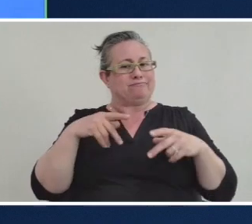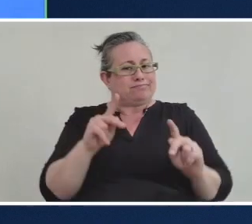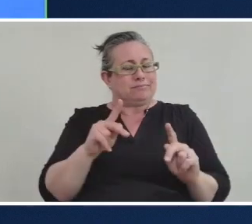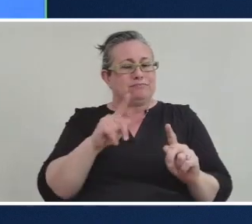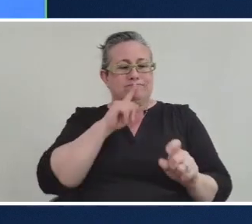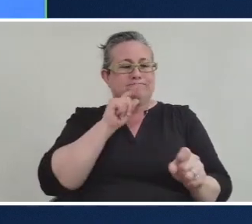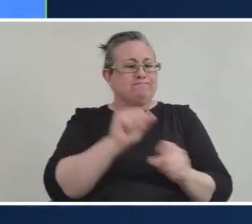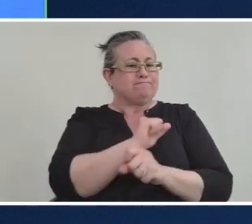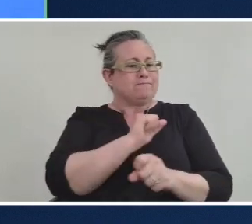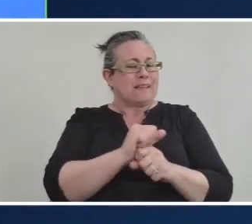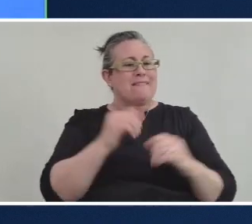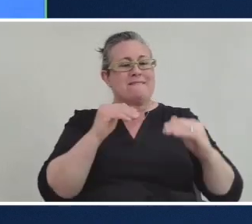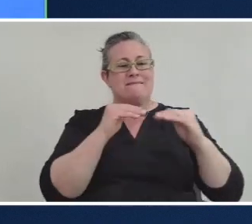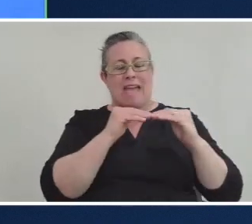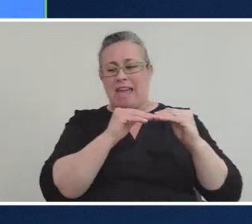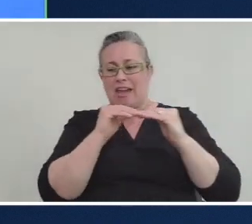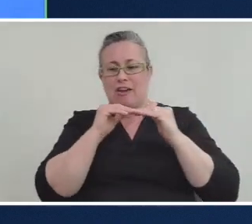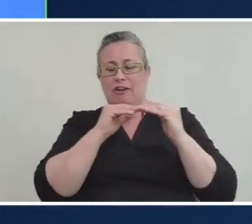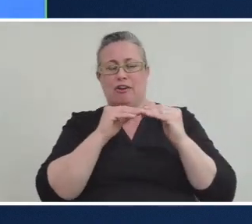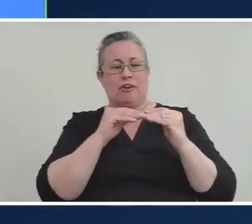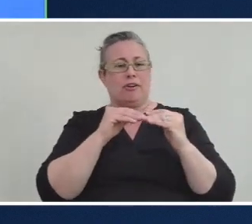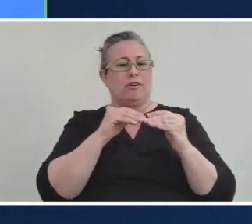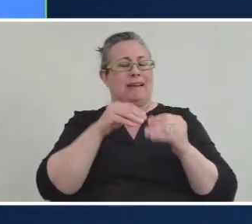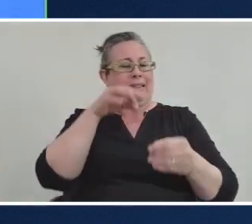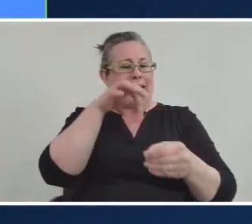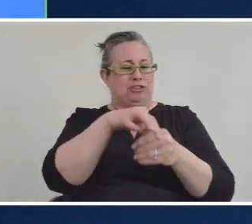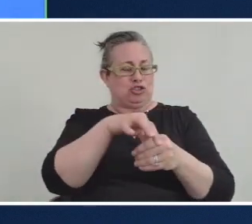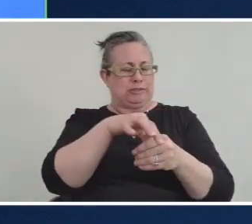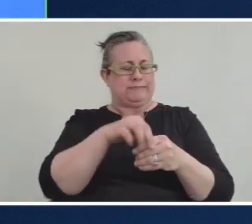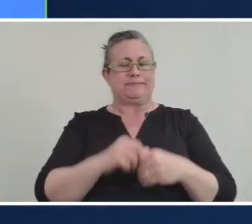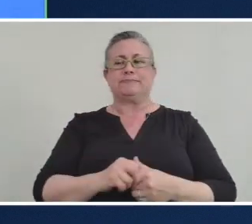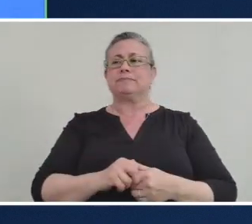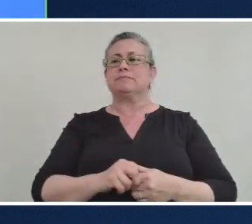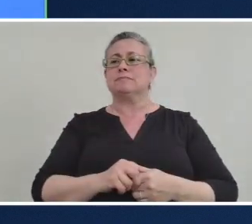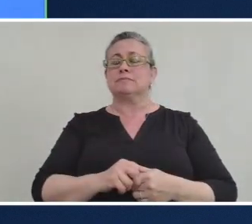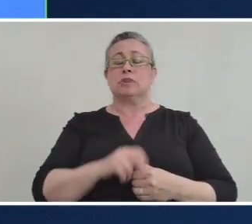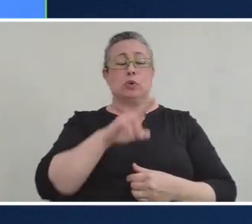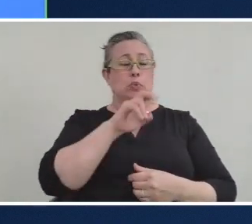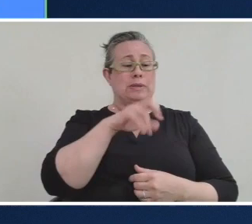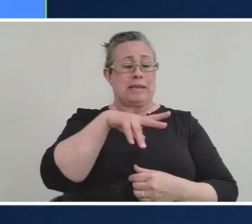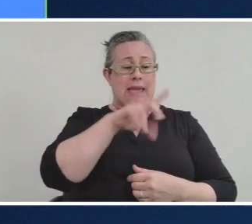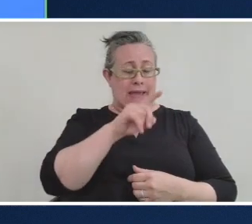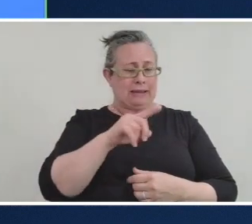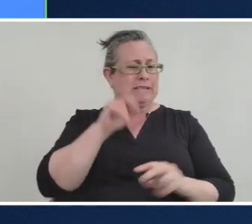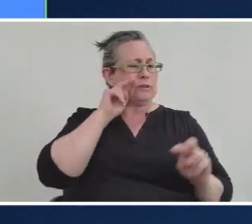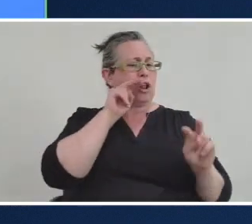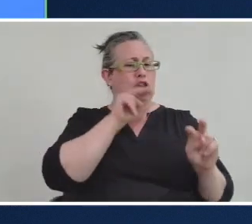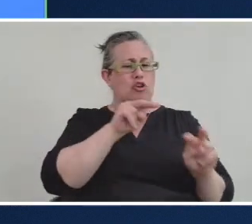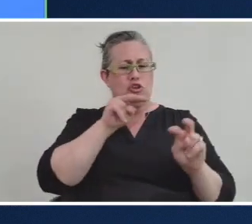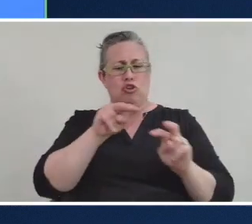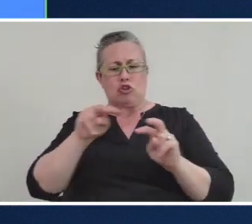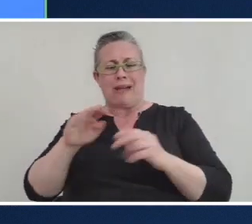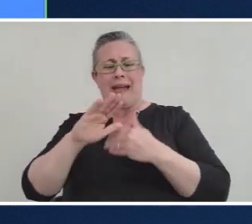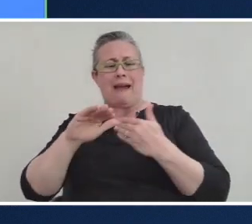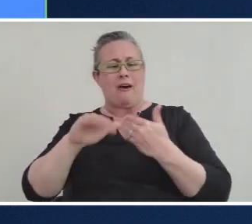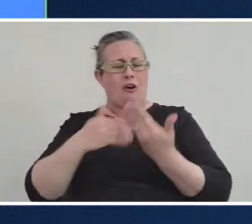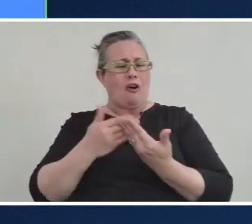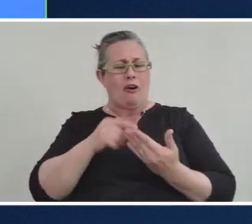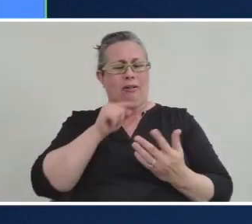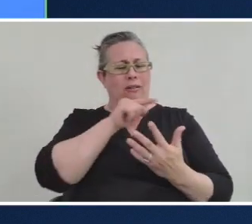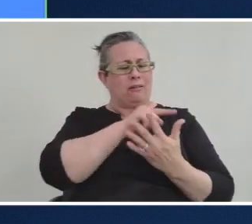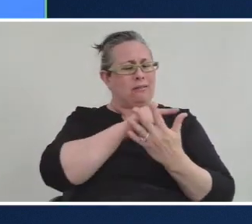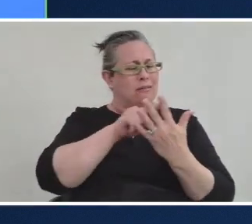things that we're looking at USAID are how do all of these areas in which we work really come together when it comes